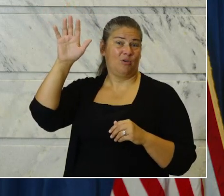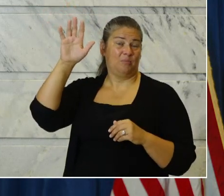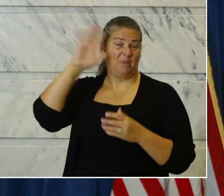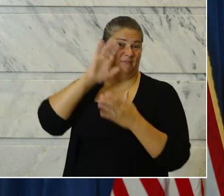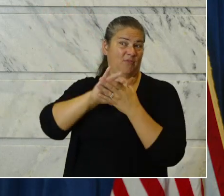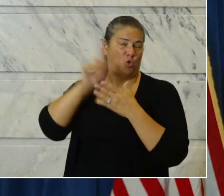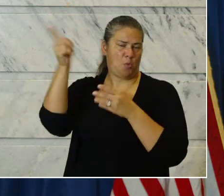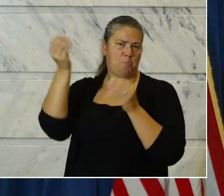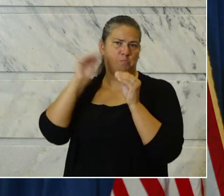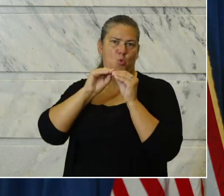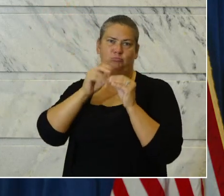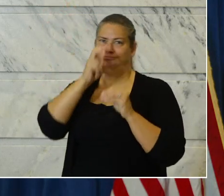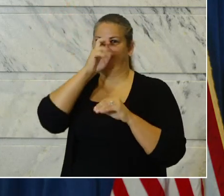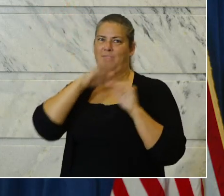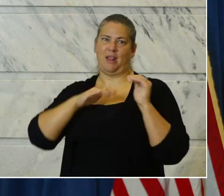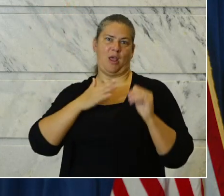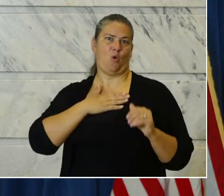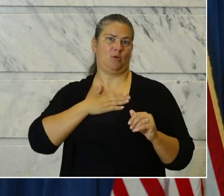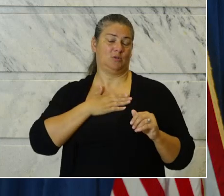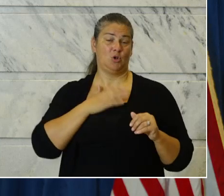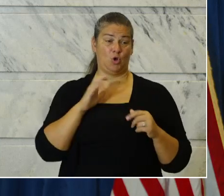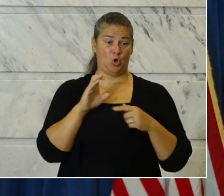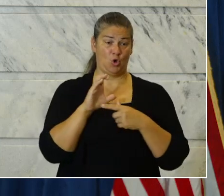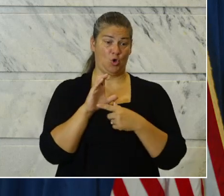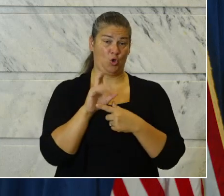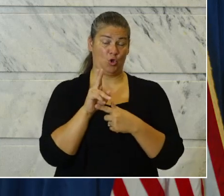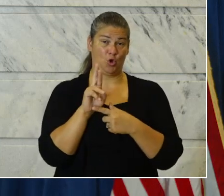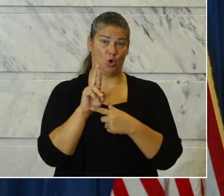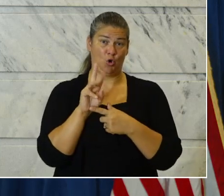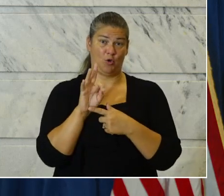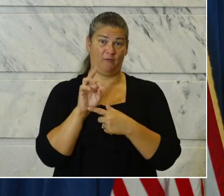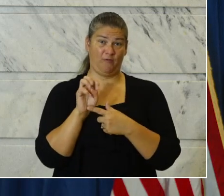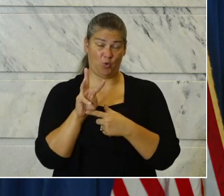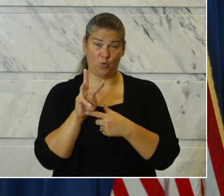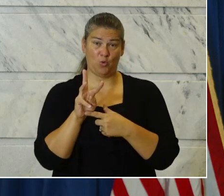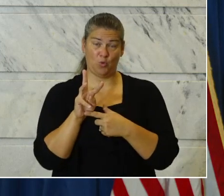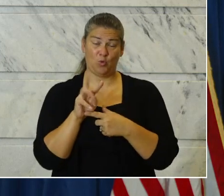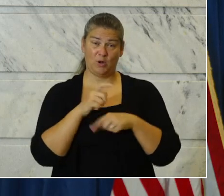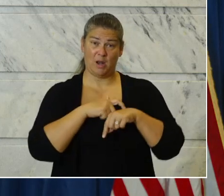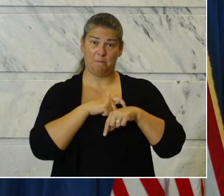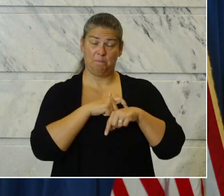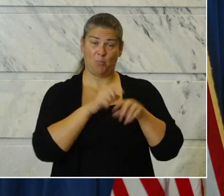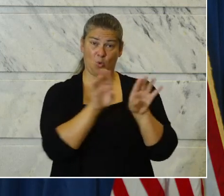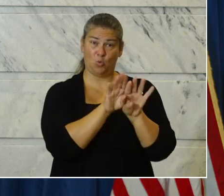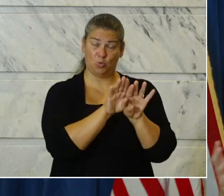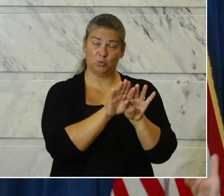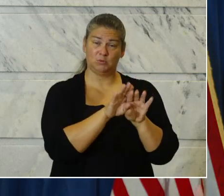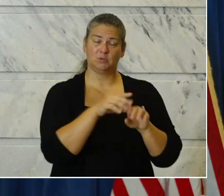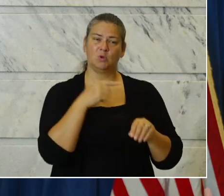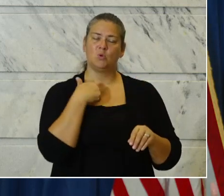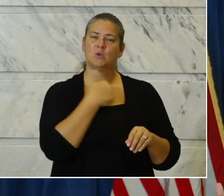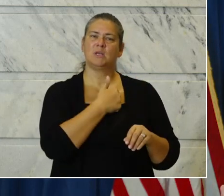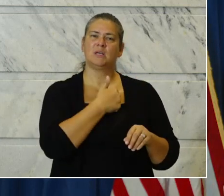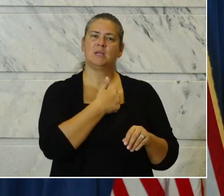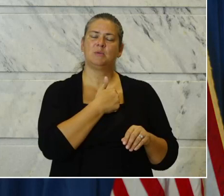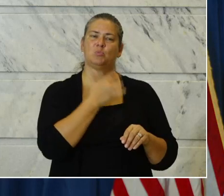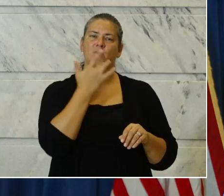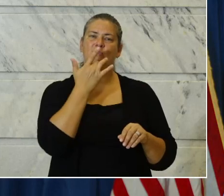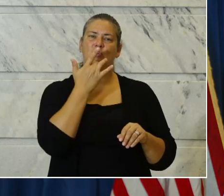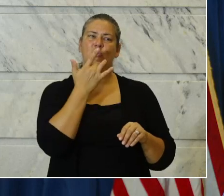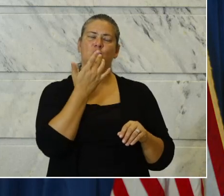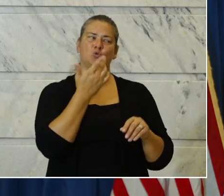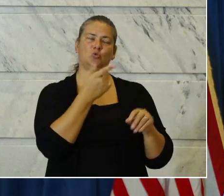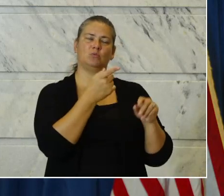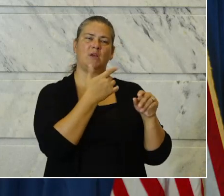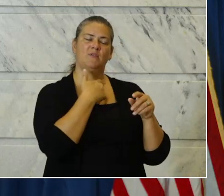it. The curfew, we're doing so that we don't have to fully close our bars and we can provide a place for people to go instead of big house parties.